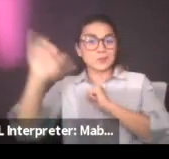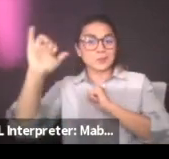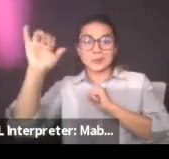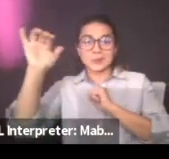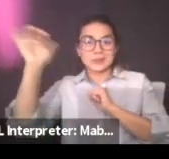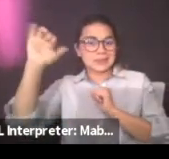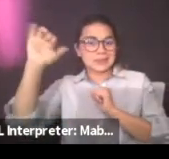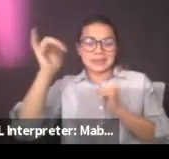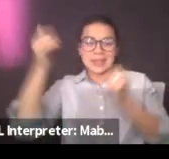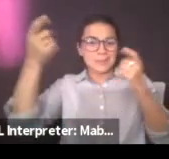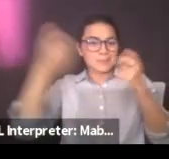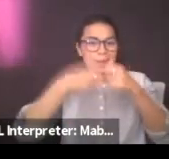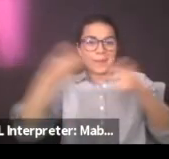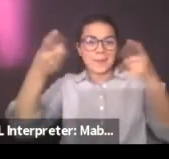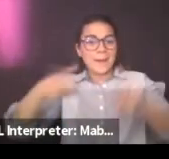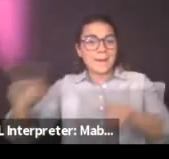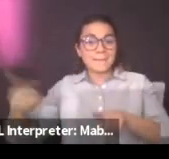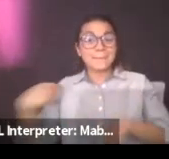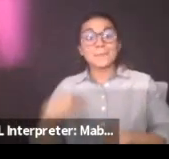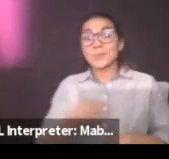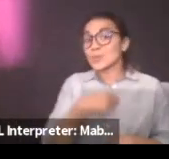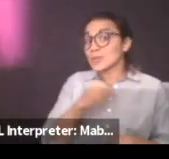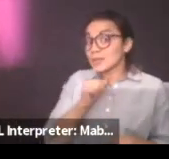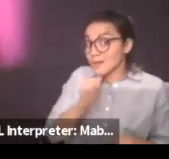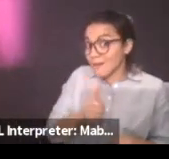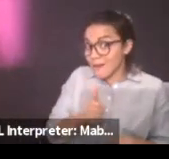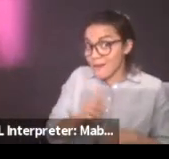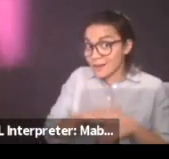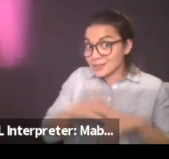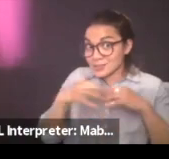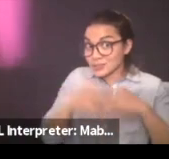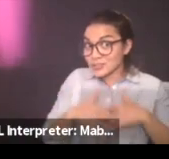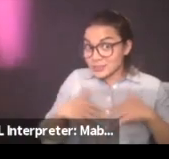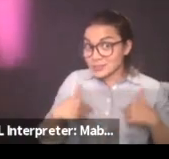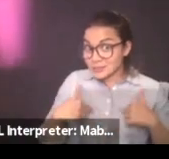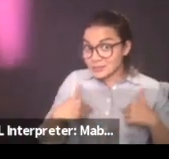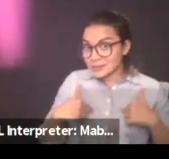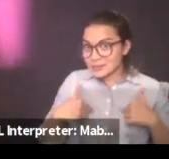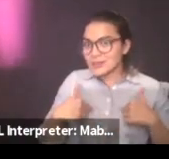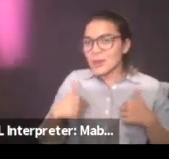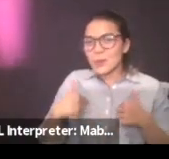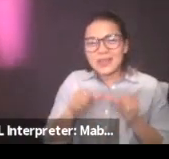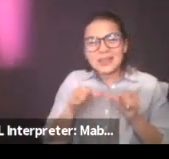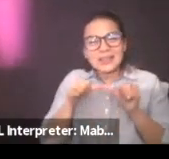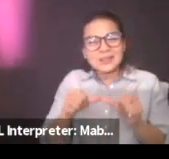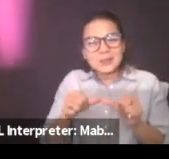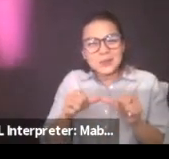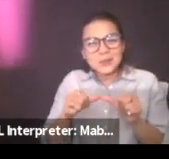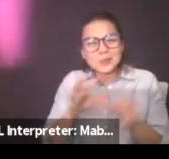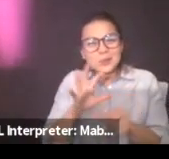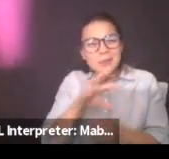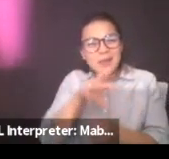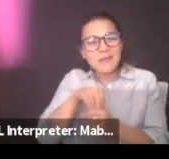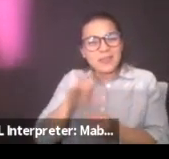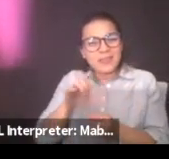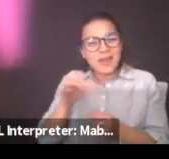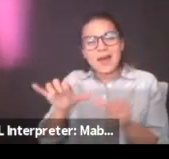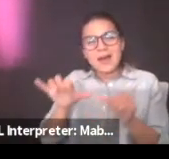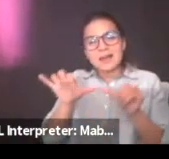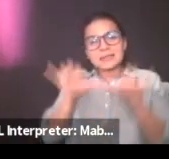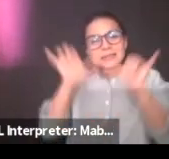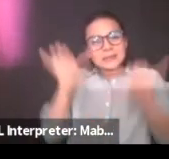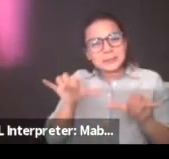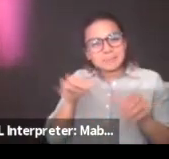that those of us who are not Indigenous play a role in the continuation of that occupation and have a deep obligation to work towards justice